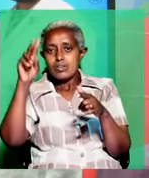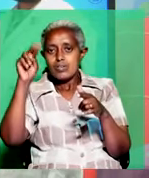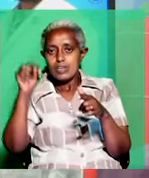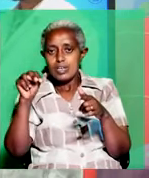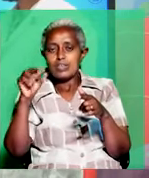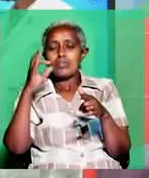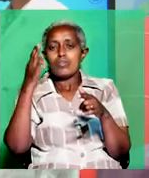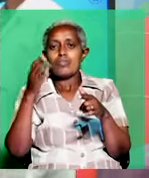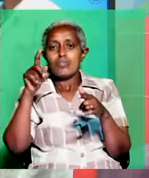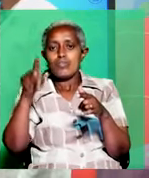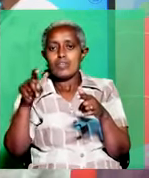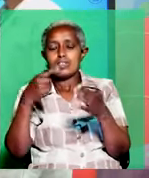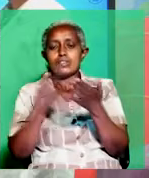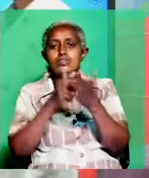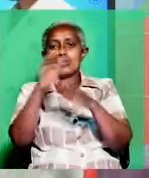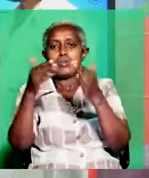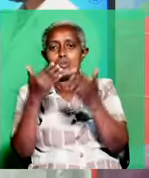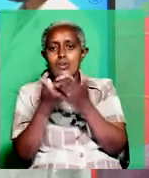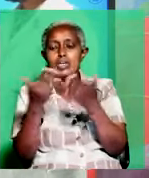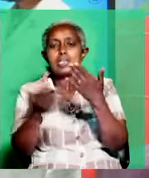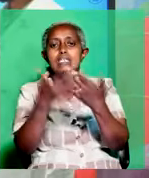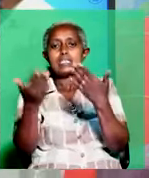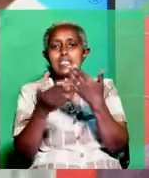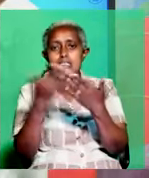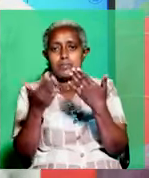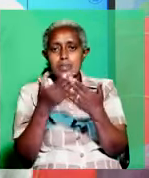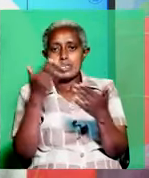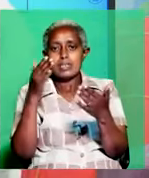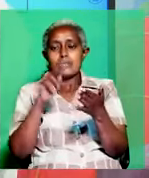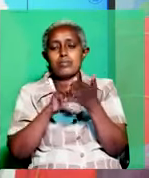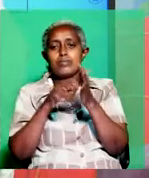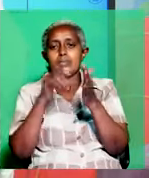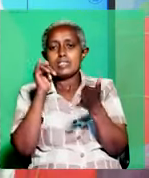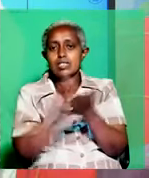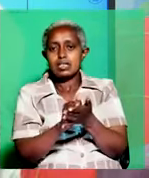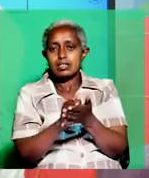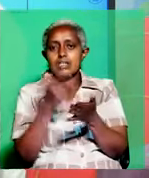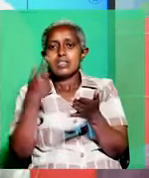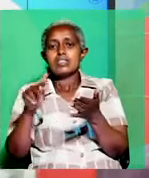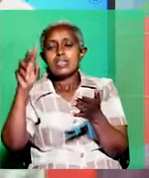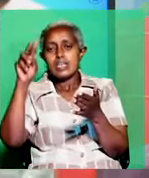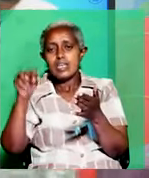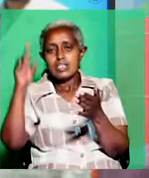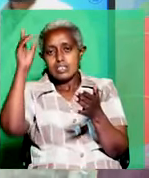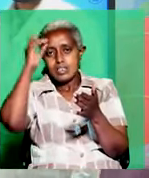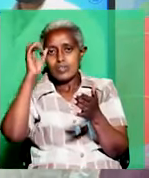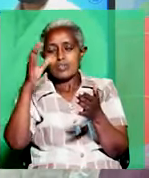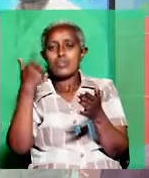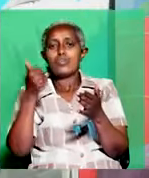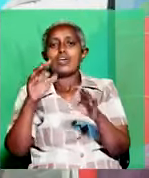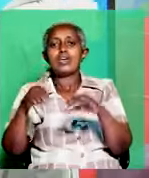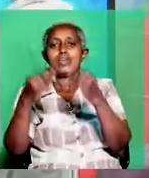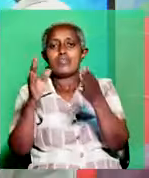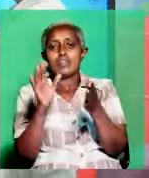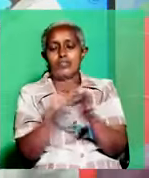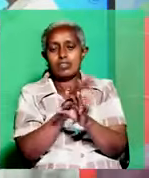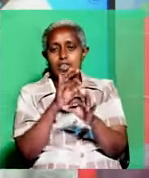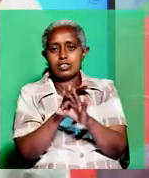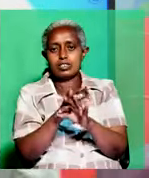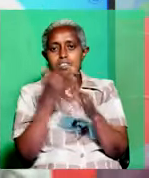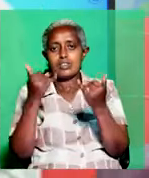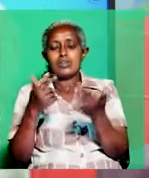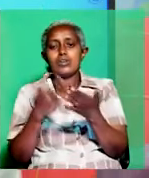f of x. So these all are simply, it means that the nth derivative of a given function. Now